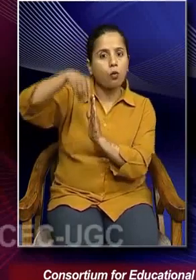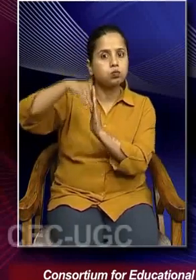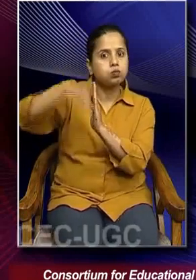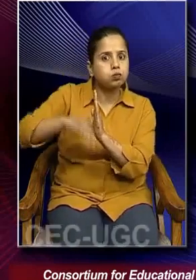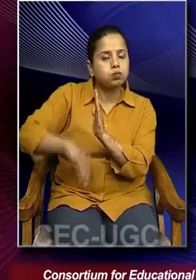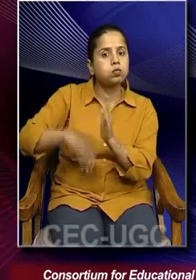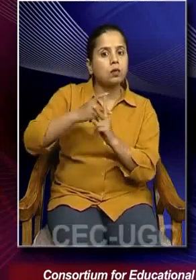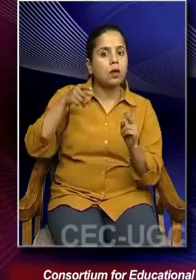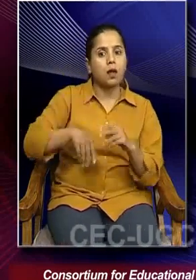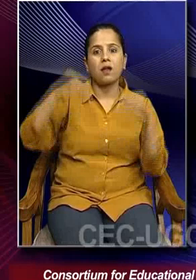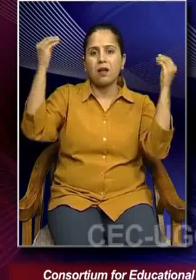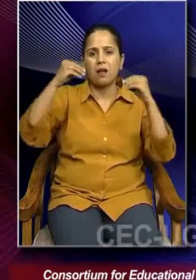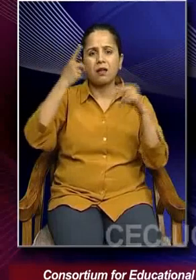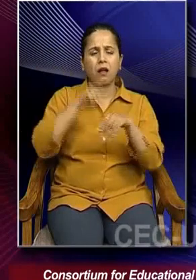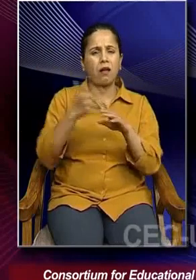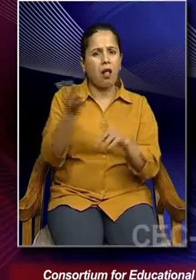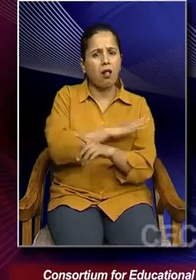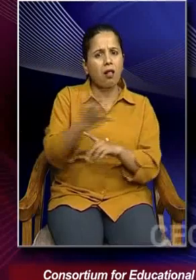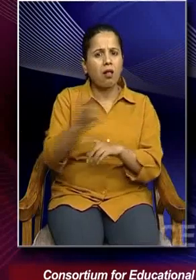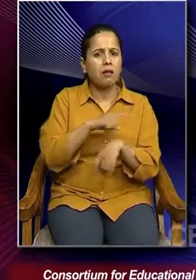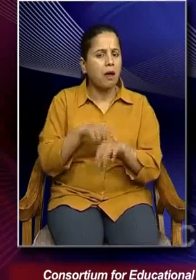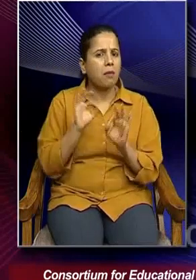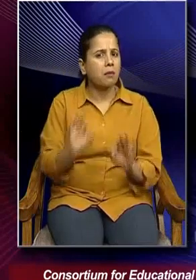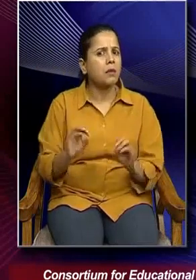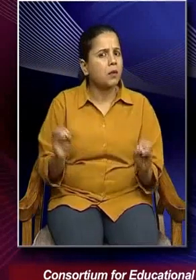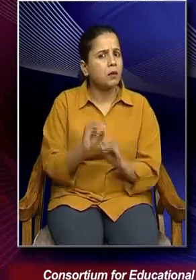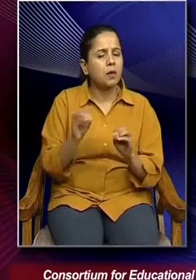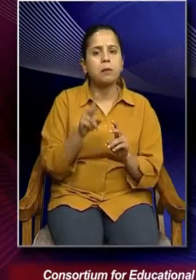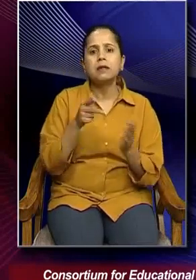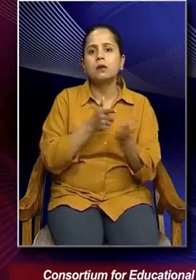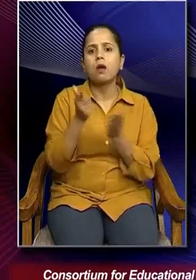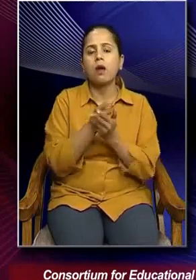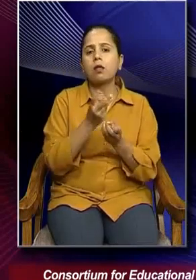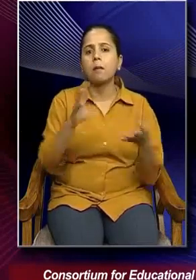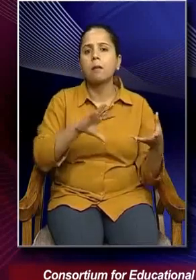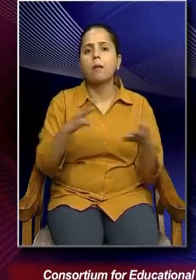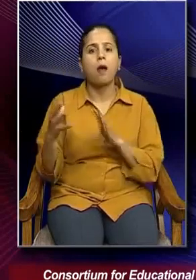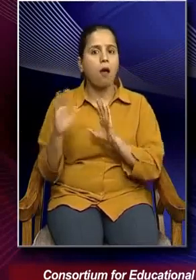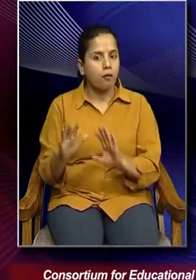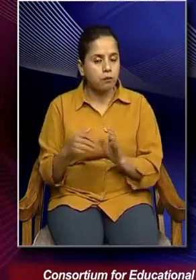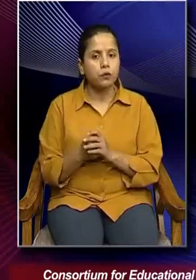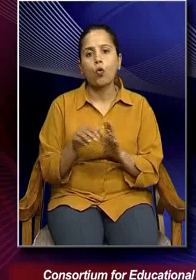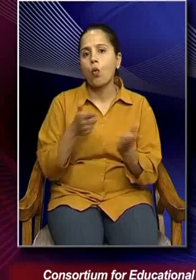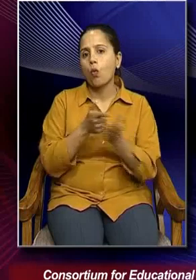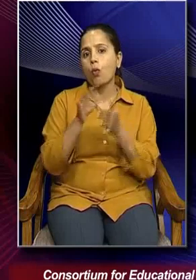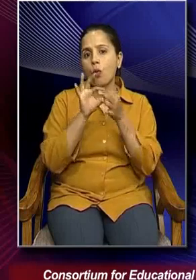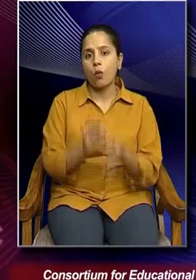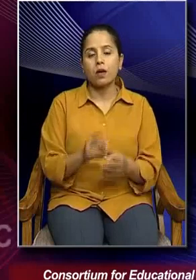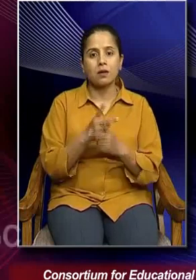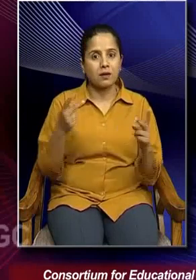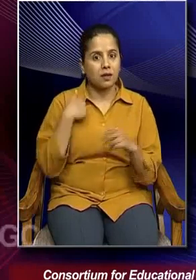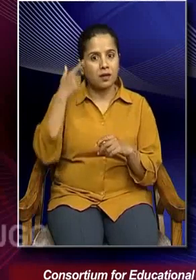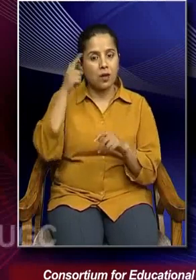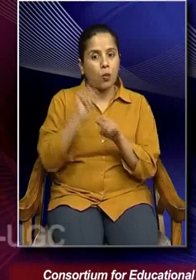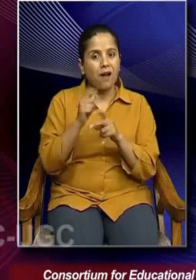rainfall pattern have become erratic, which means that majority of agricultural production and agriculture related livelihood have